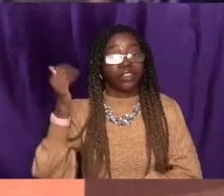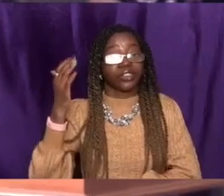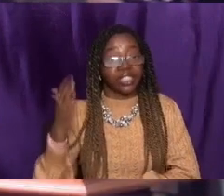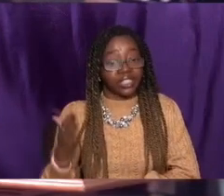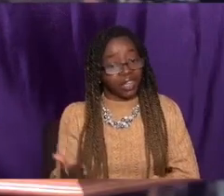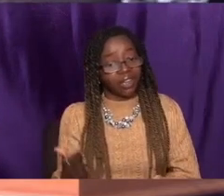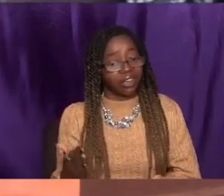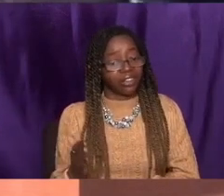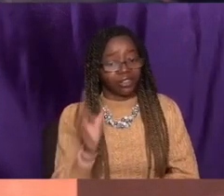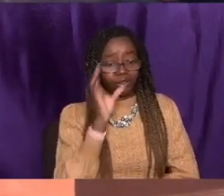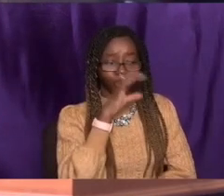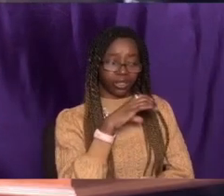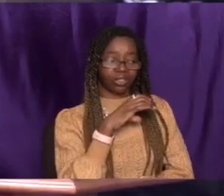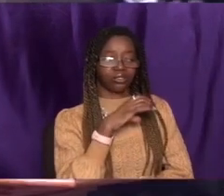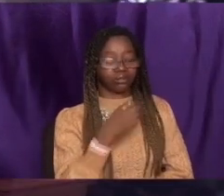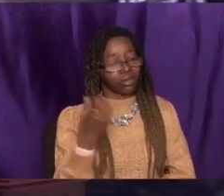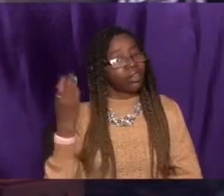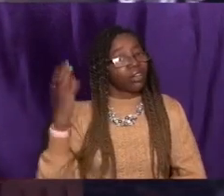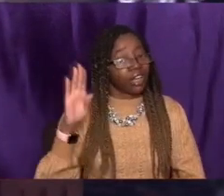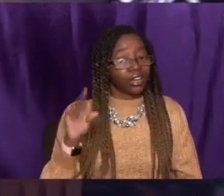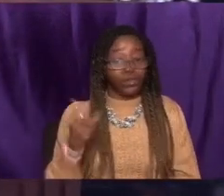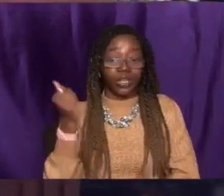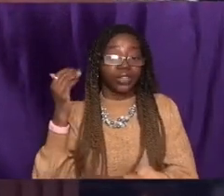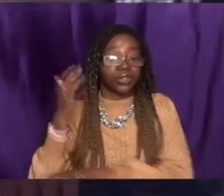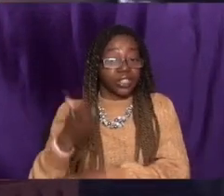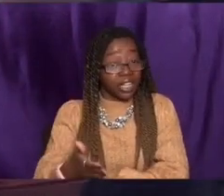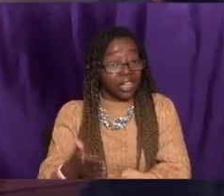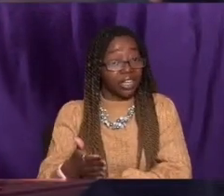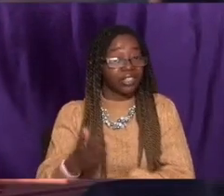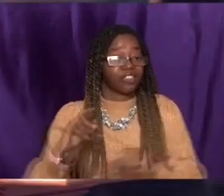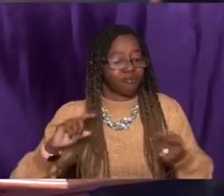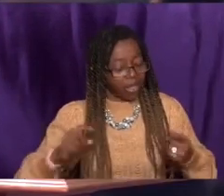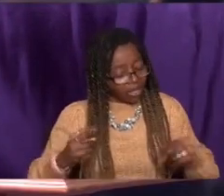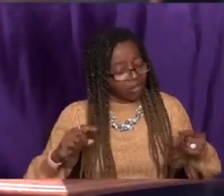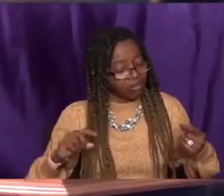of delusion. God's on the other side of pain.